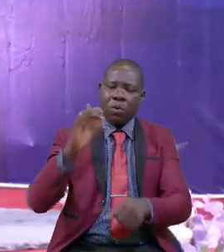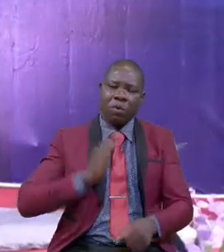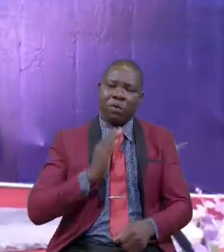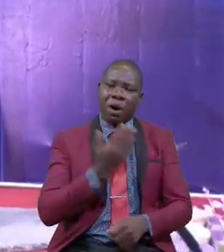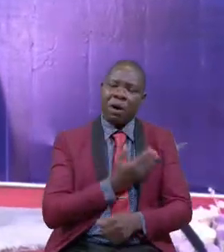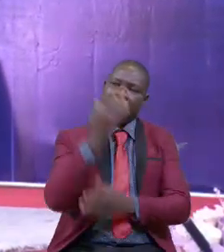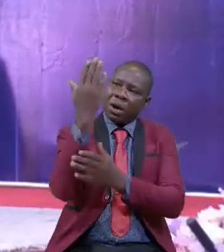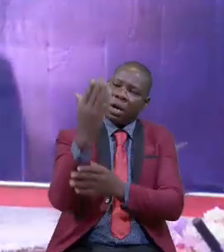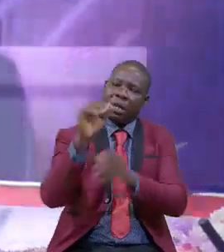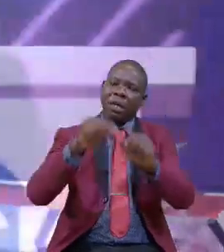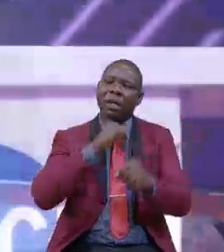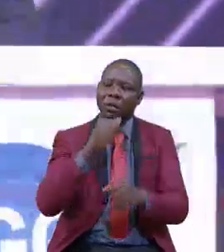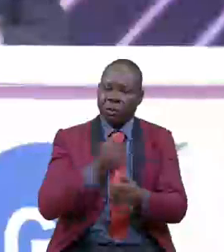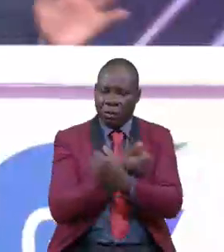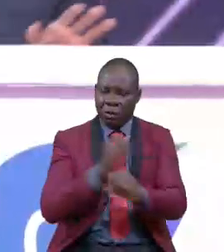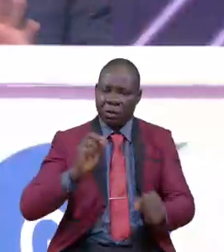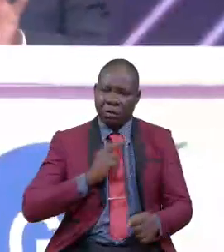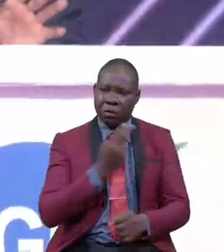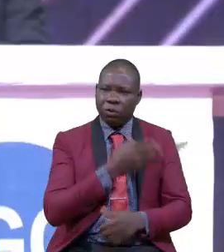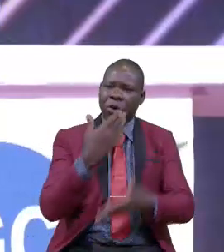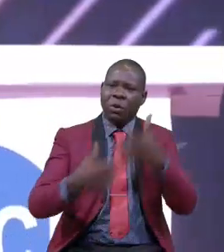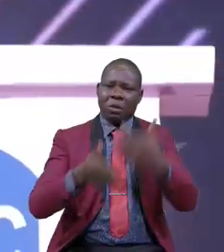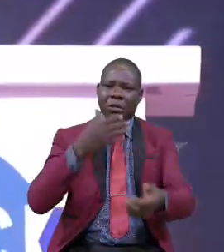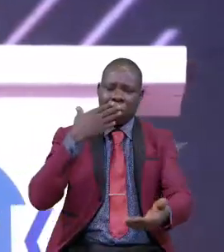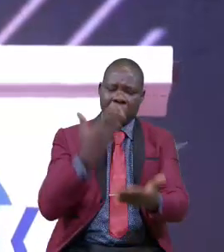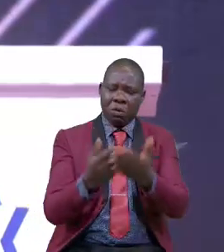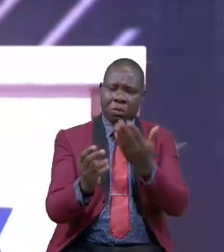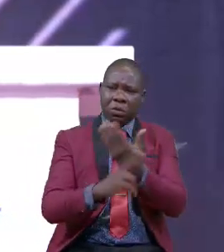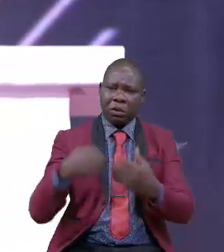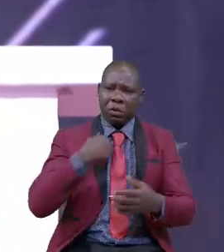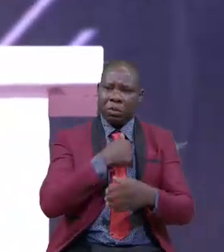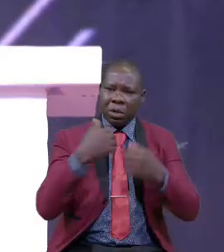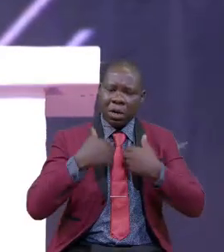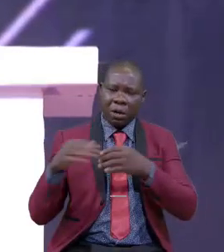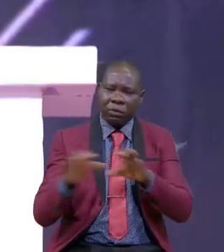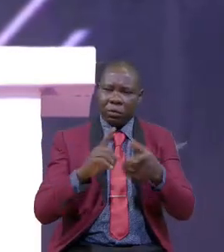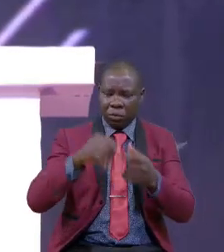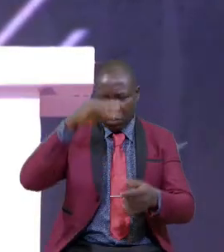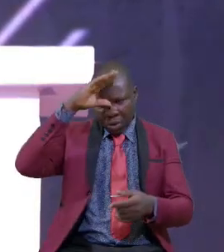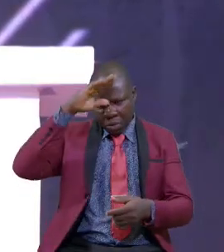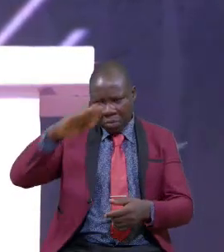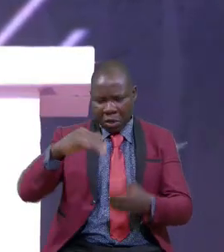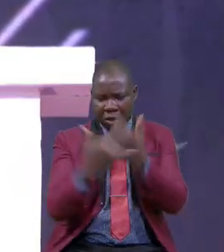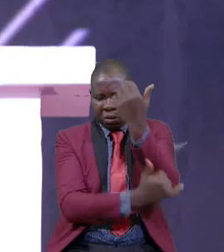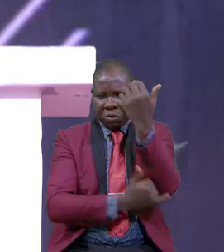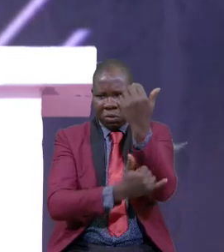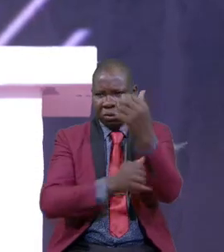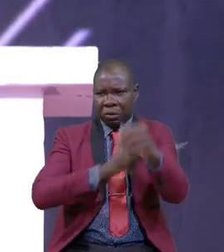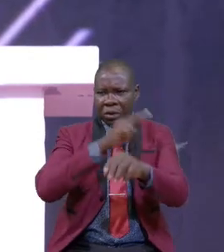we've done to men, to our country, our nation, that alone cannot save us.